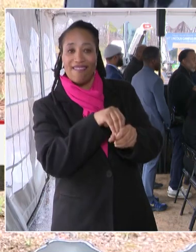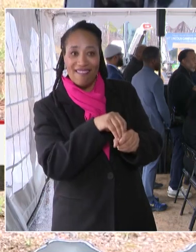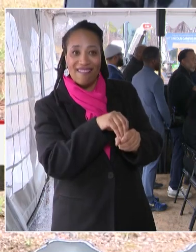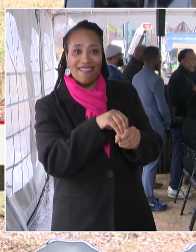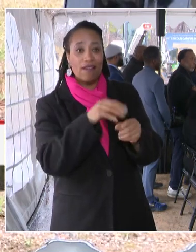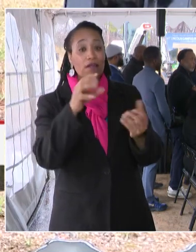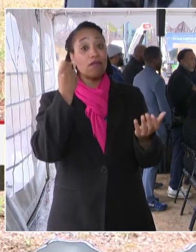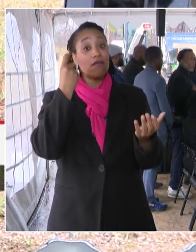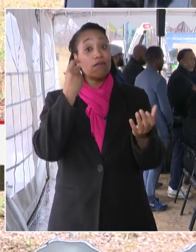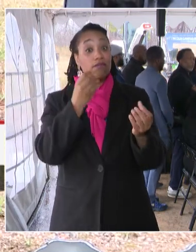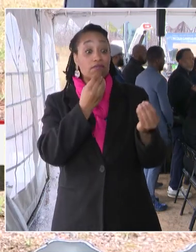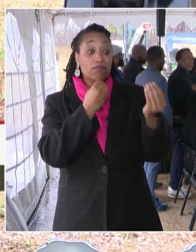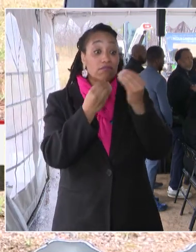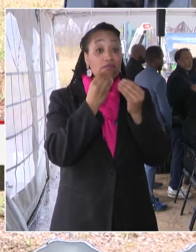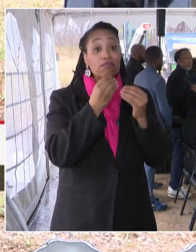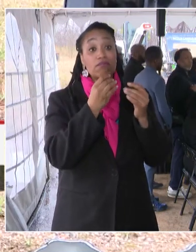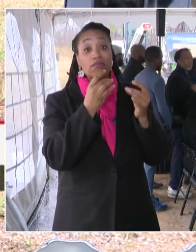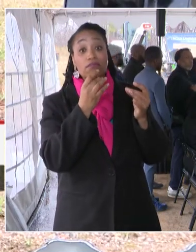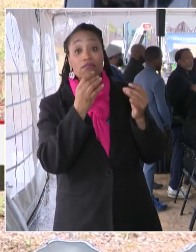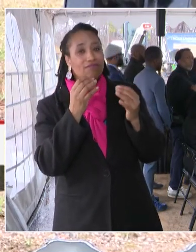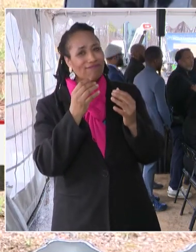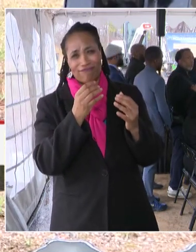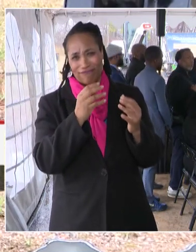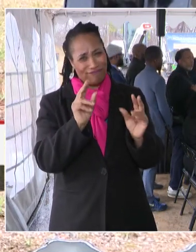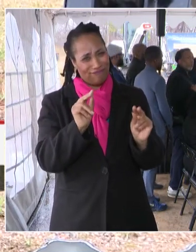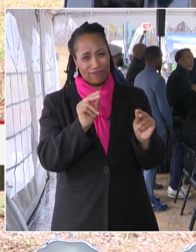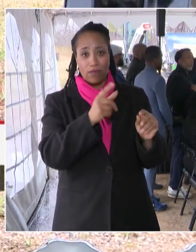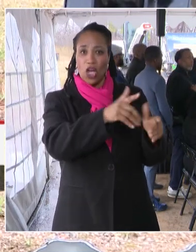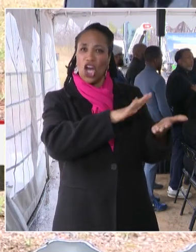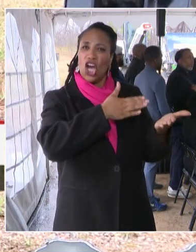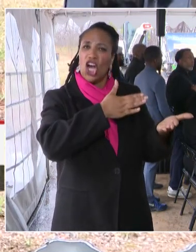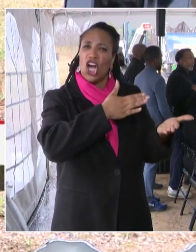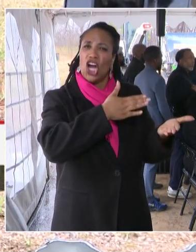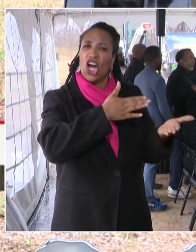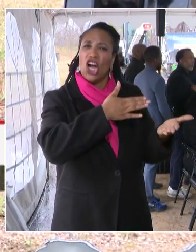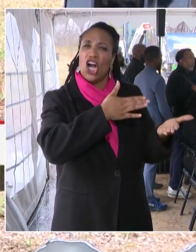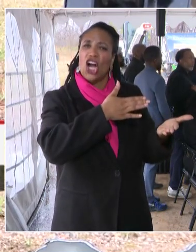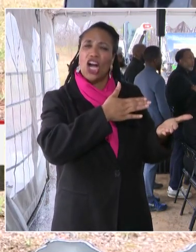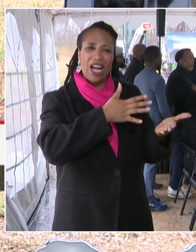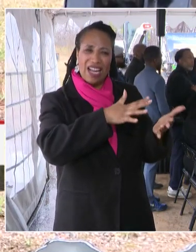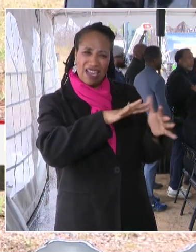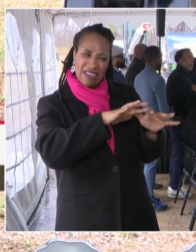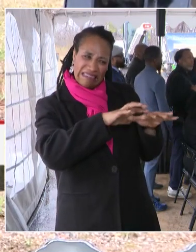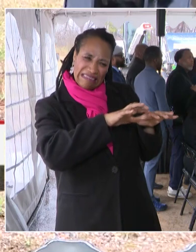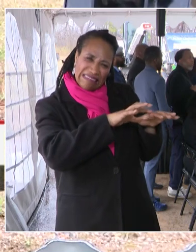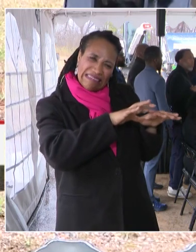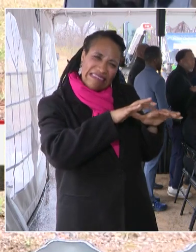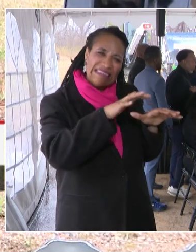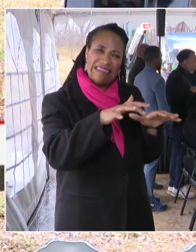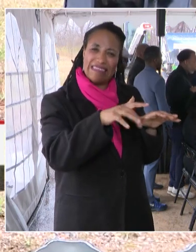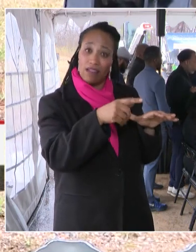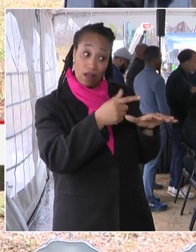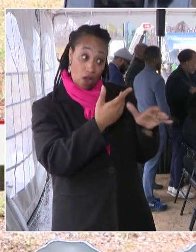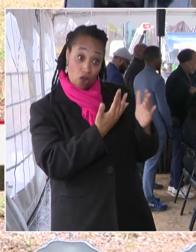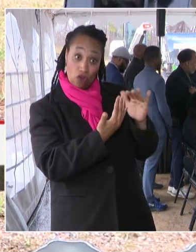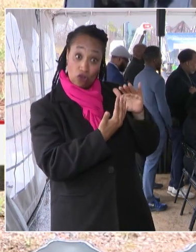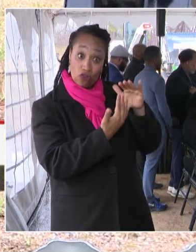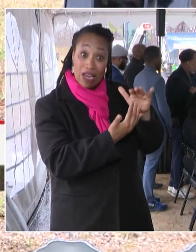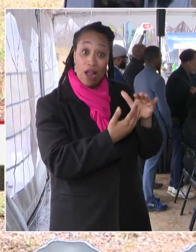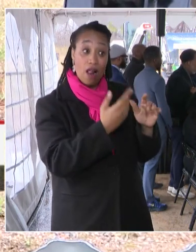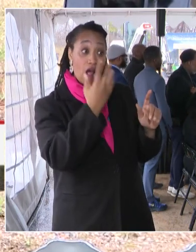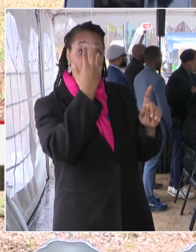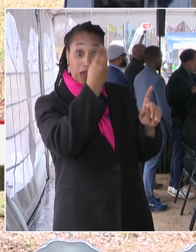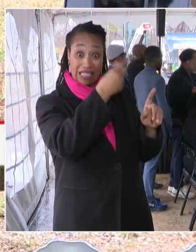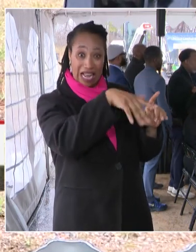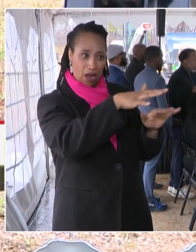campus. And from day one, the mayor and I have worked together to honor that commitment. When there were safety